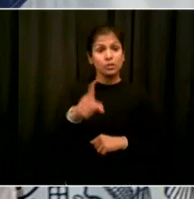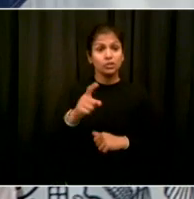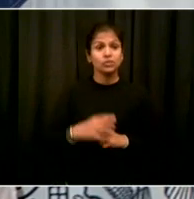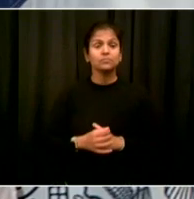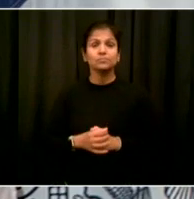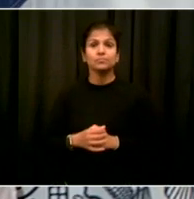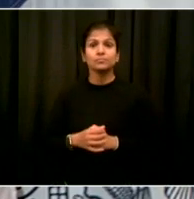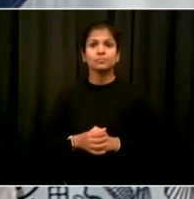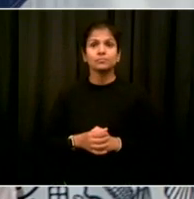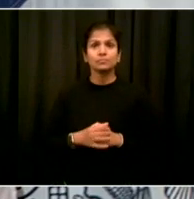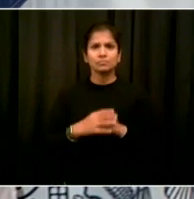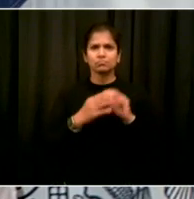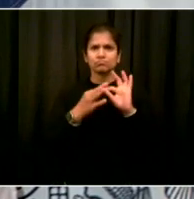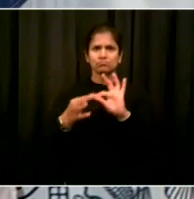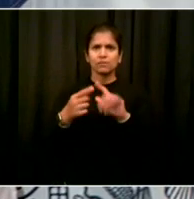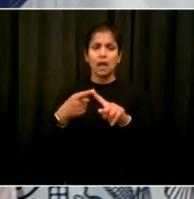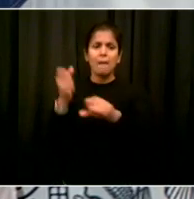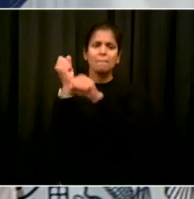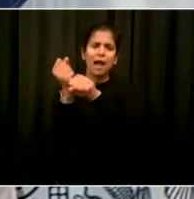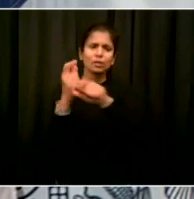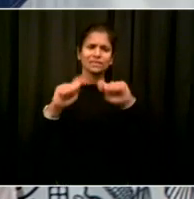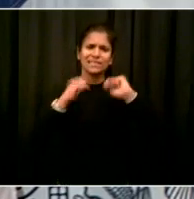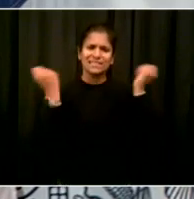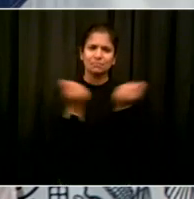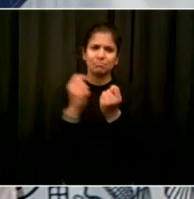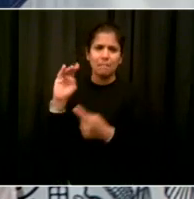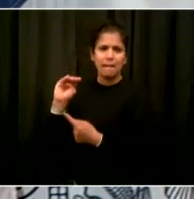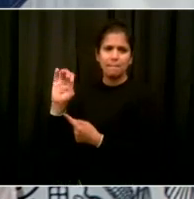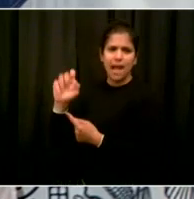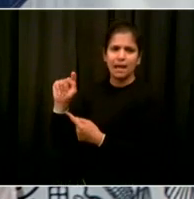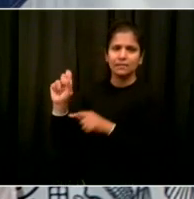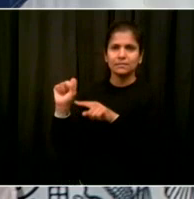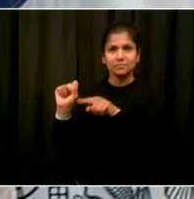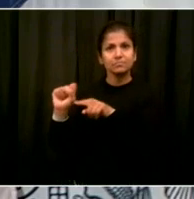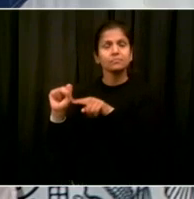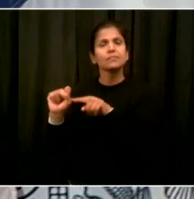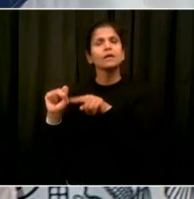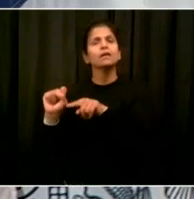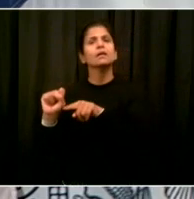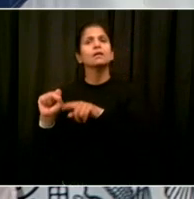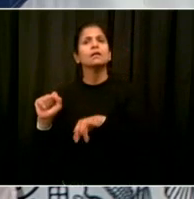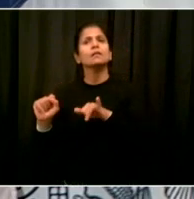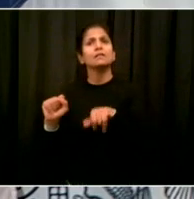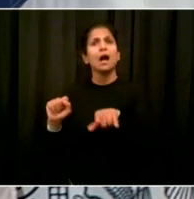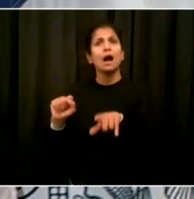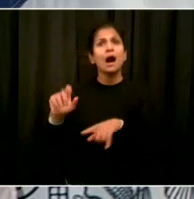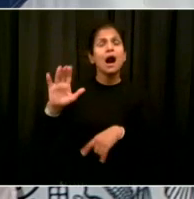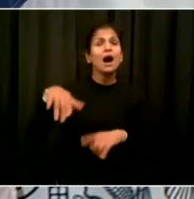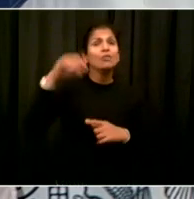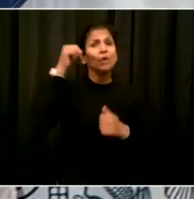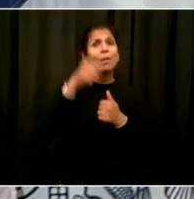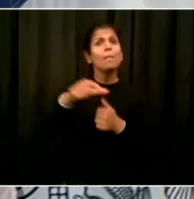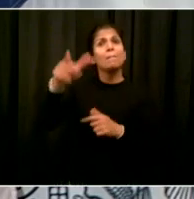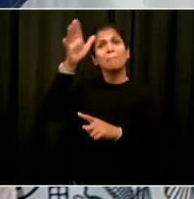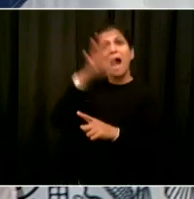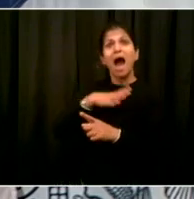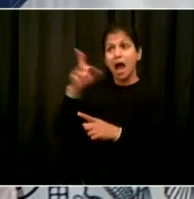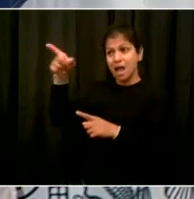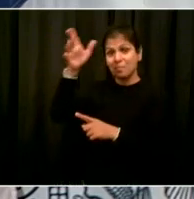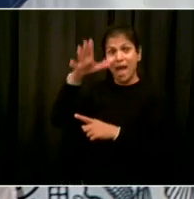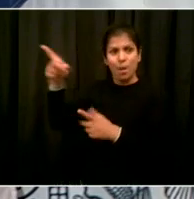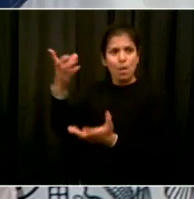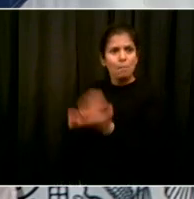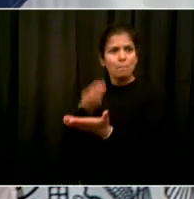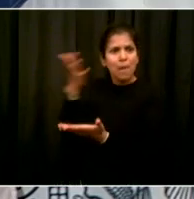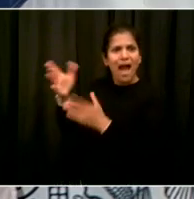the Mets? He's a hedge funder worth a lot of money who has a bit of a checkered legal history. What's just your personal opinion? Should he own